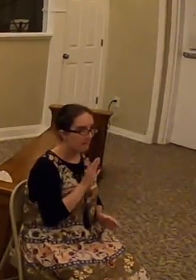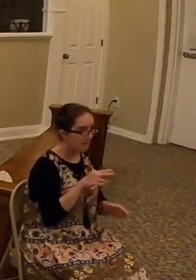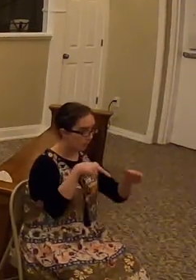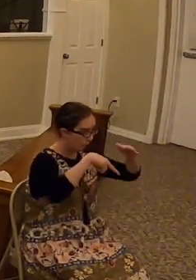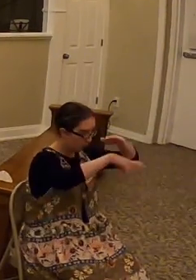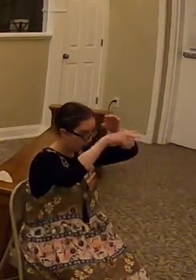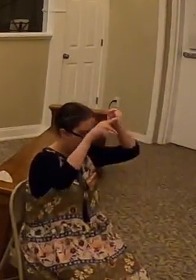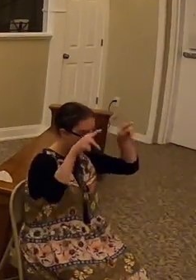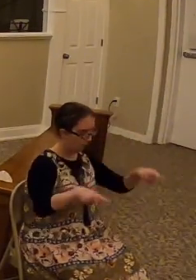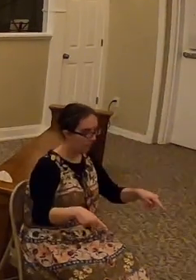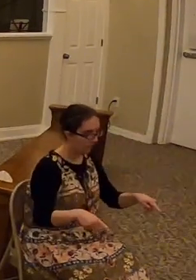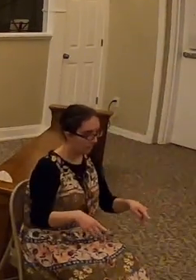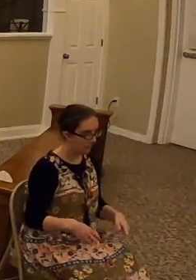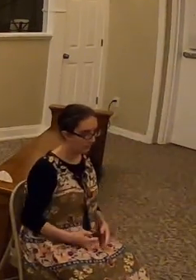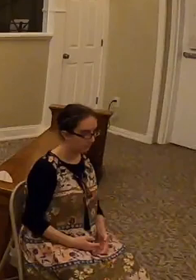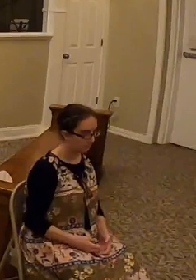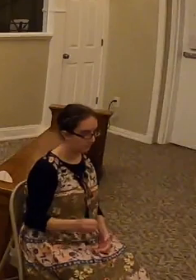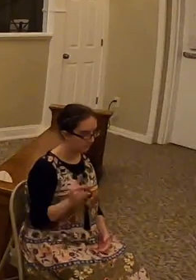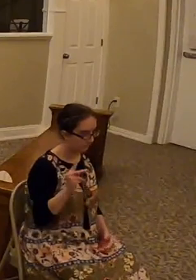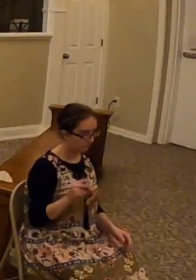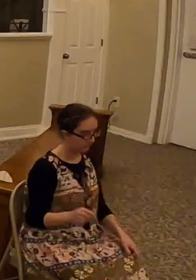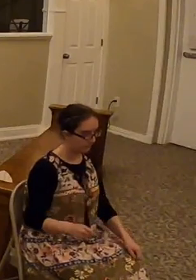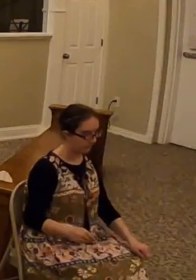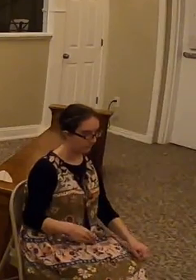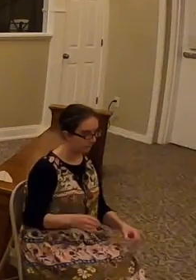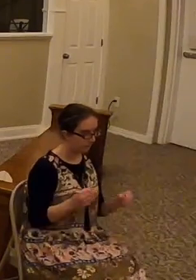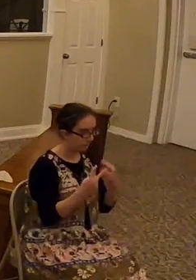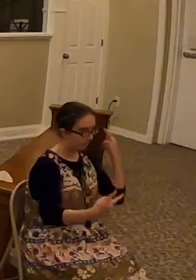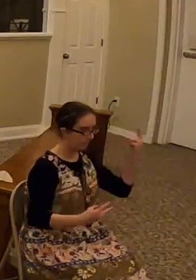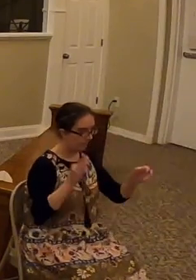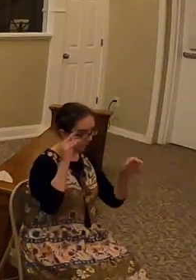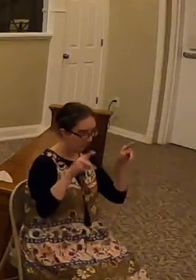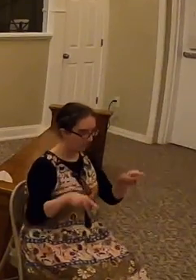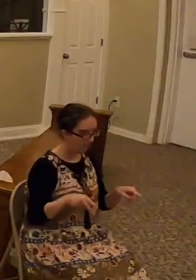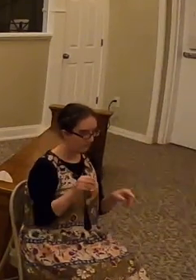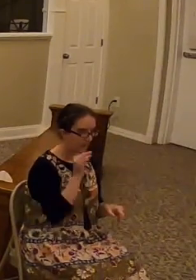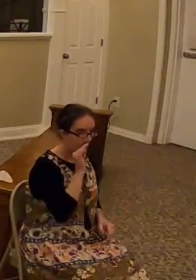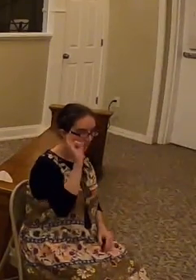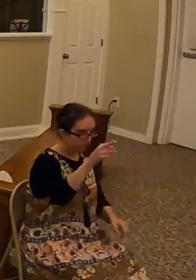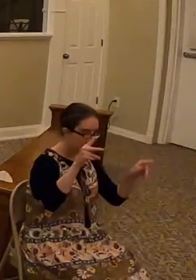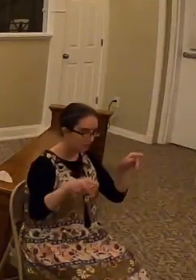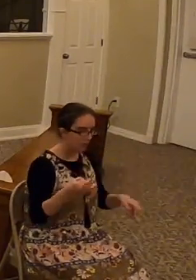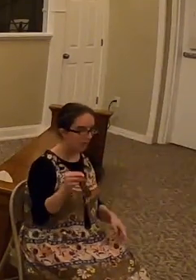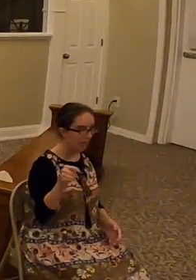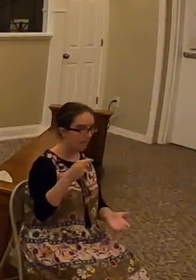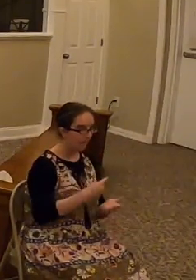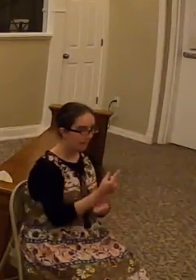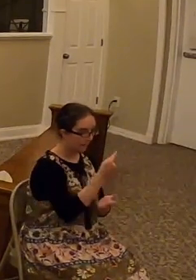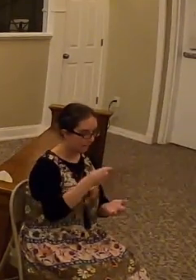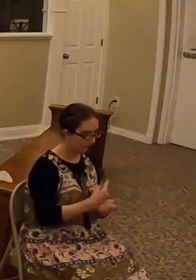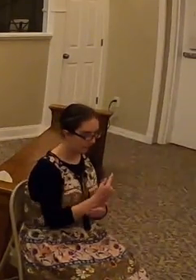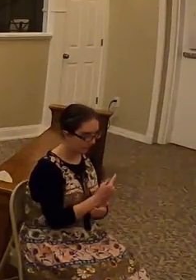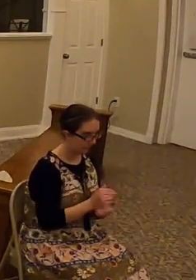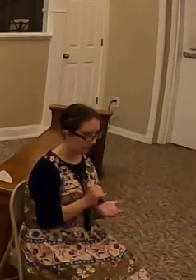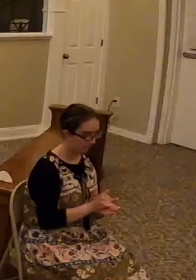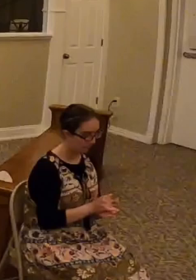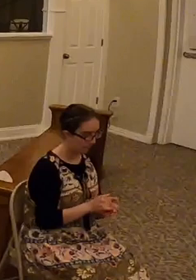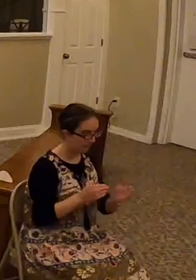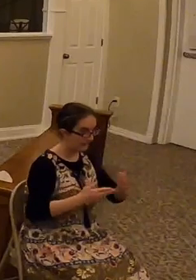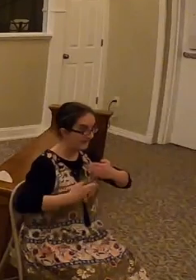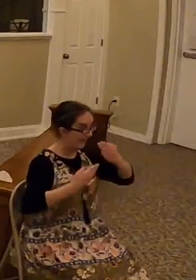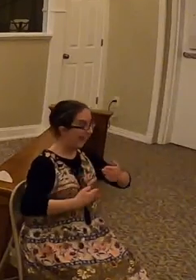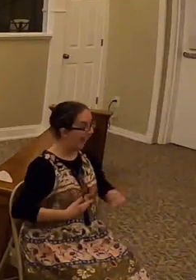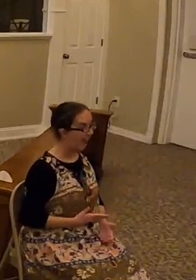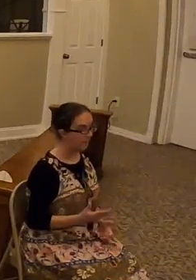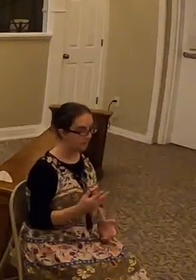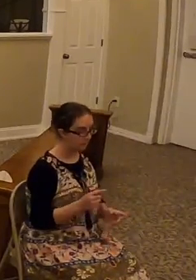Amen. Amen. All right, now, an evangelist is a preacher of the gospel. Now, that's an exciting